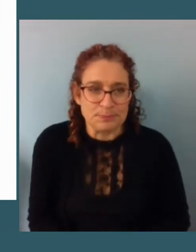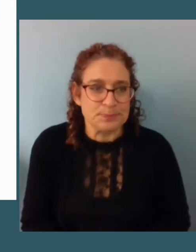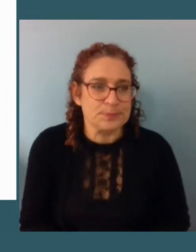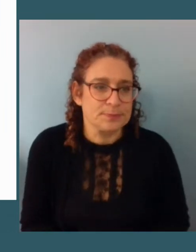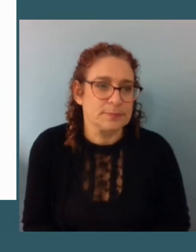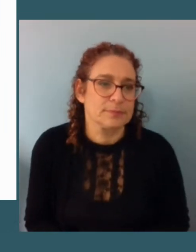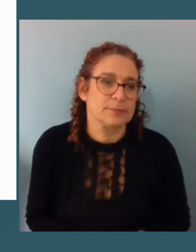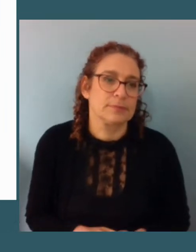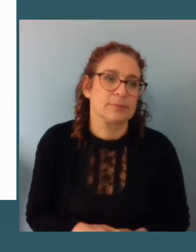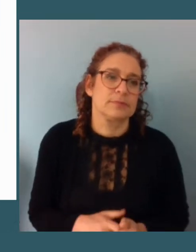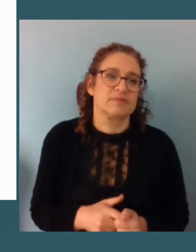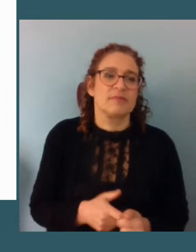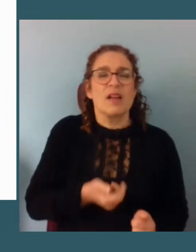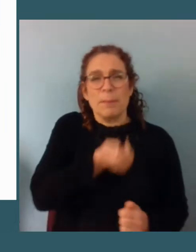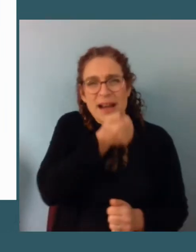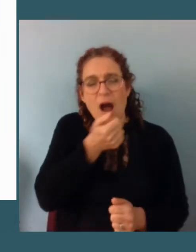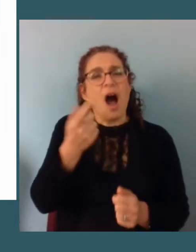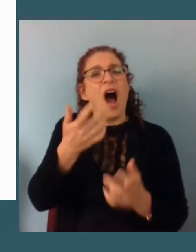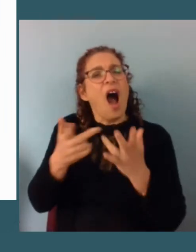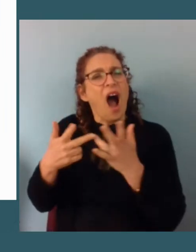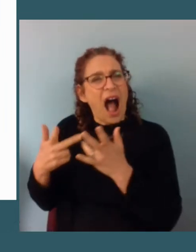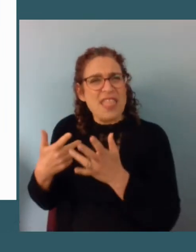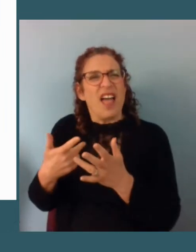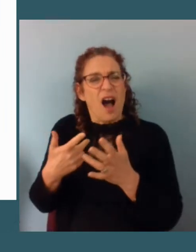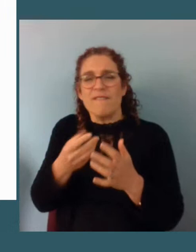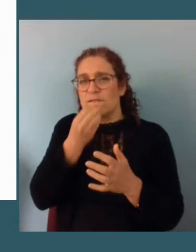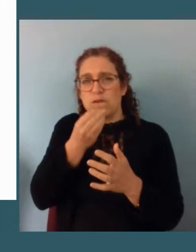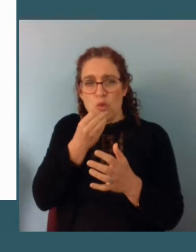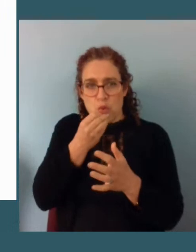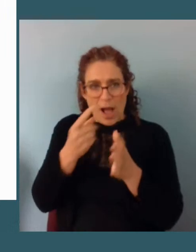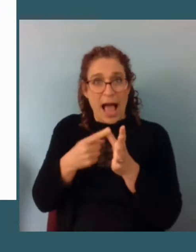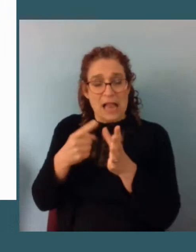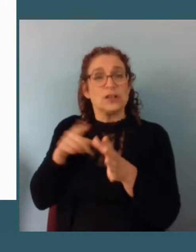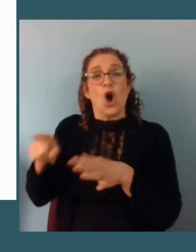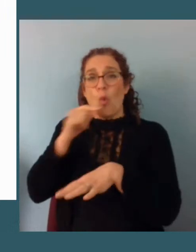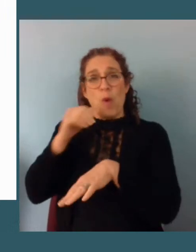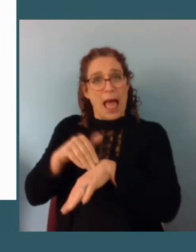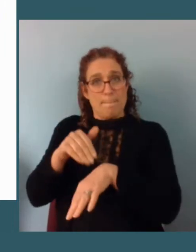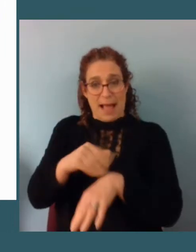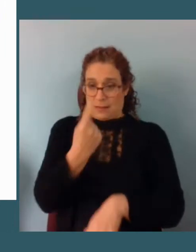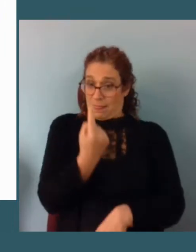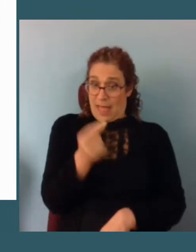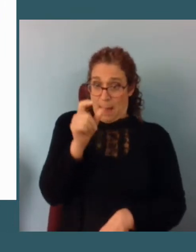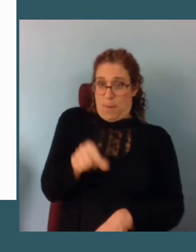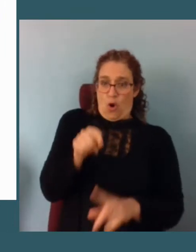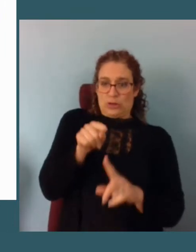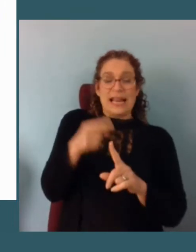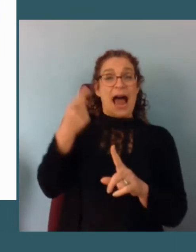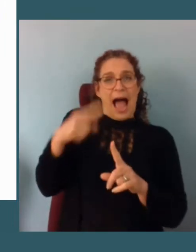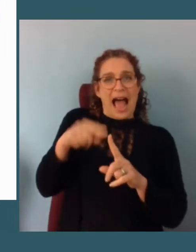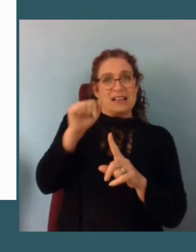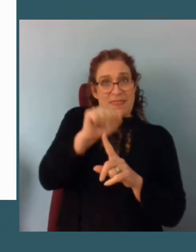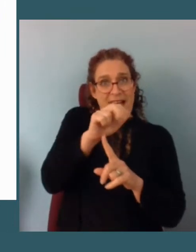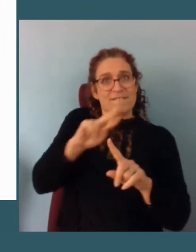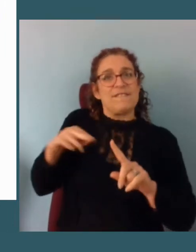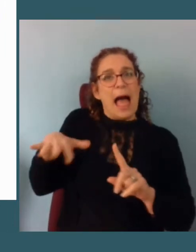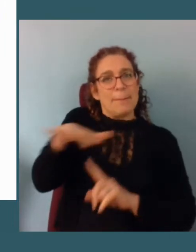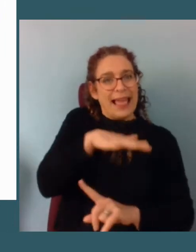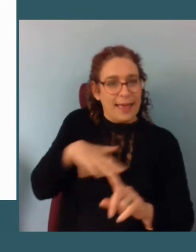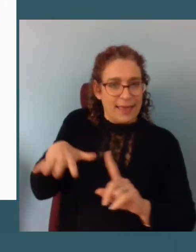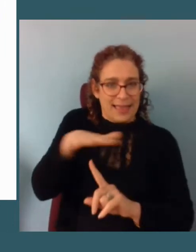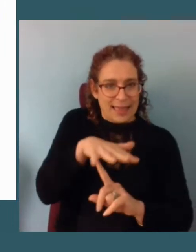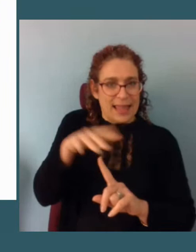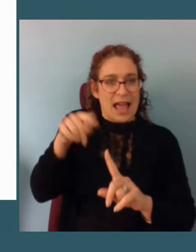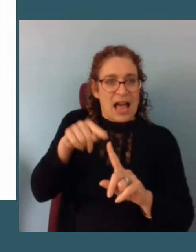peanut and other food allergies impact the whole family, not just the individual, and the impact and related needs actually are likely to